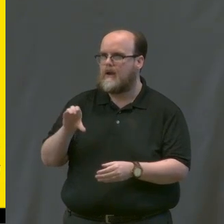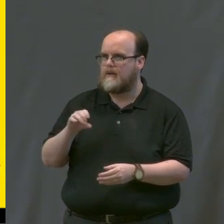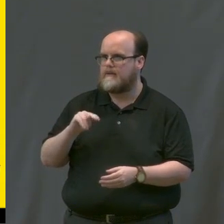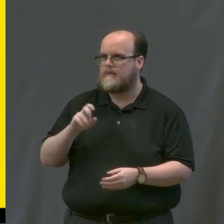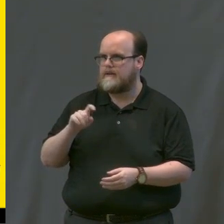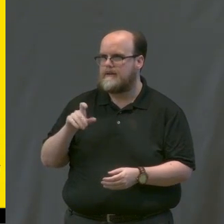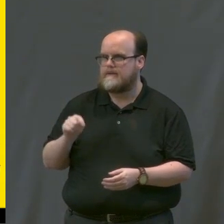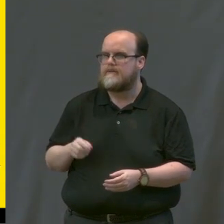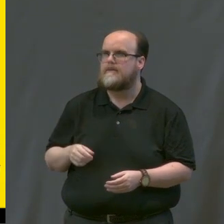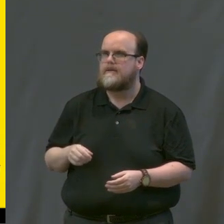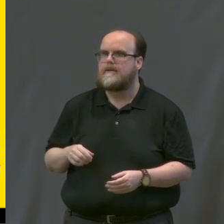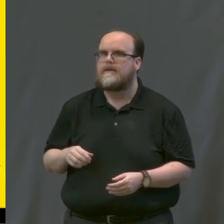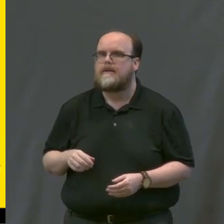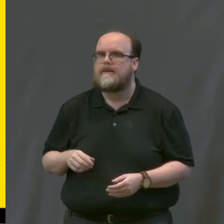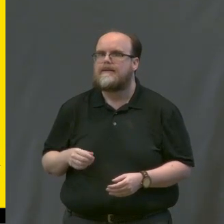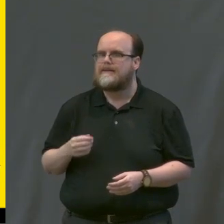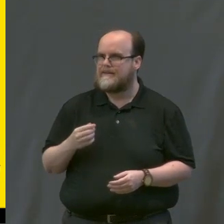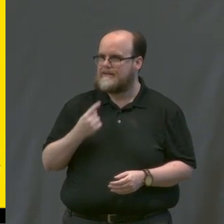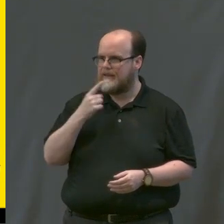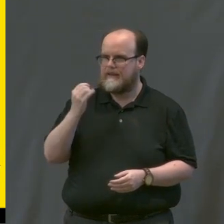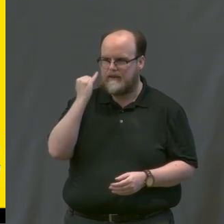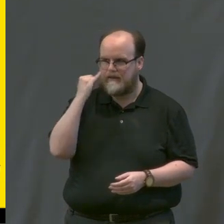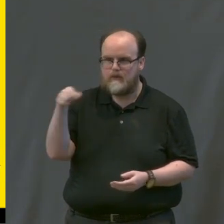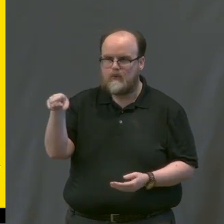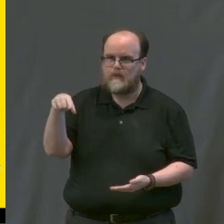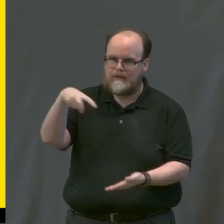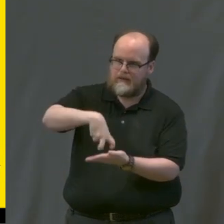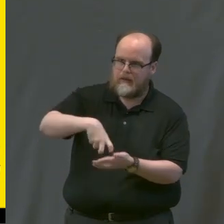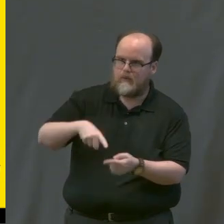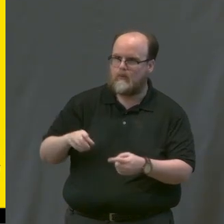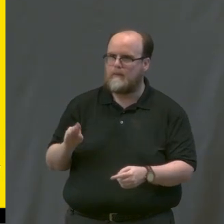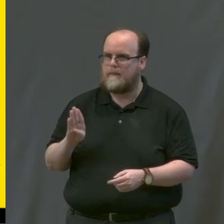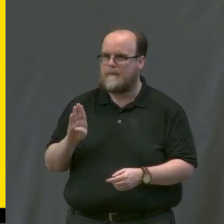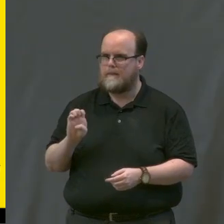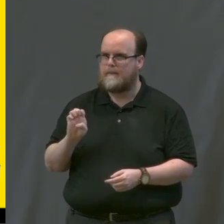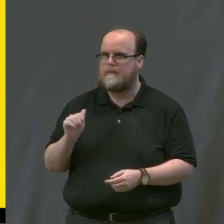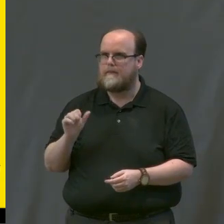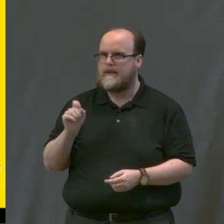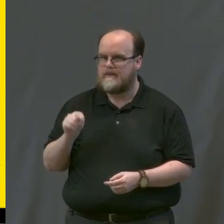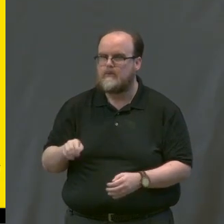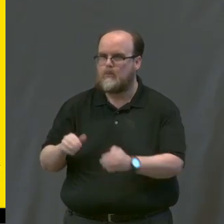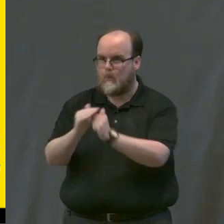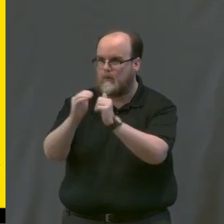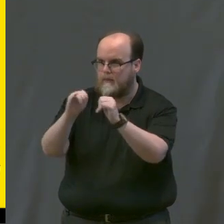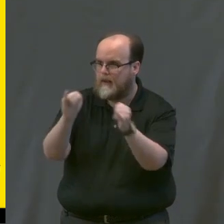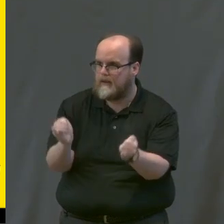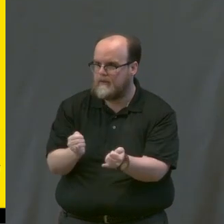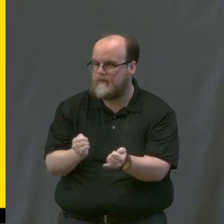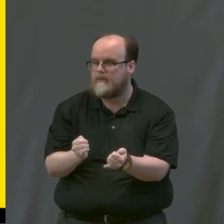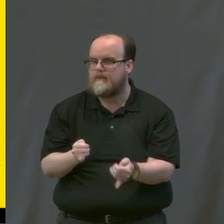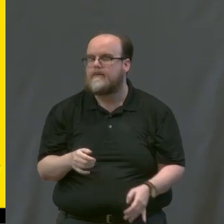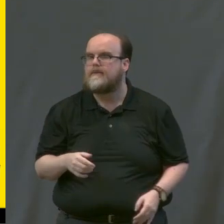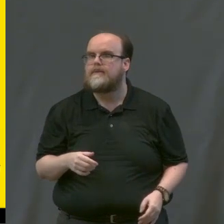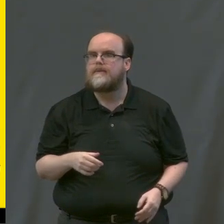It's saying that if you bow the knee to the beast, if you worship the idol,